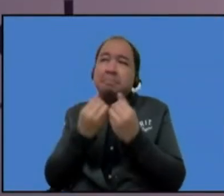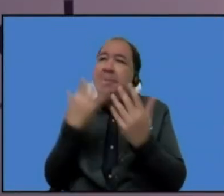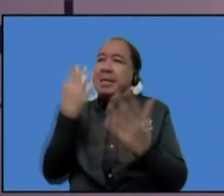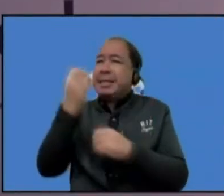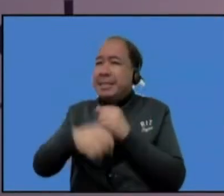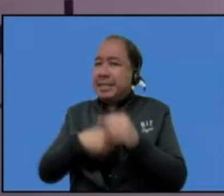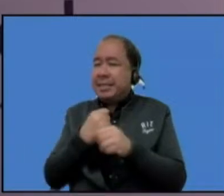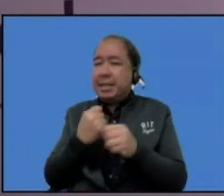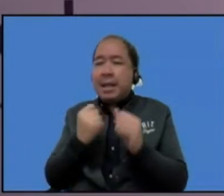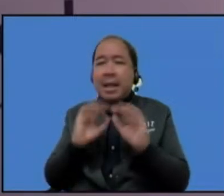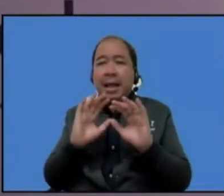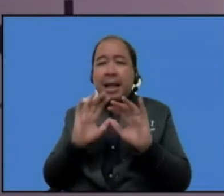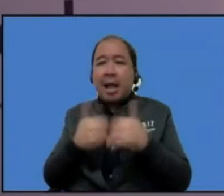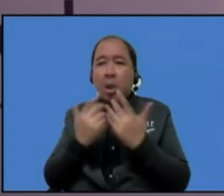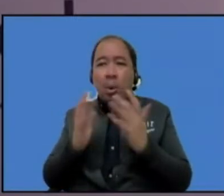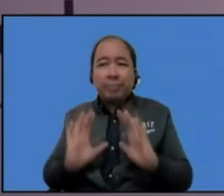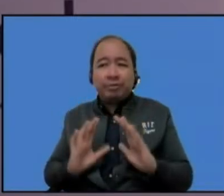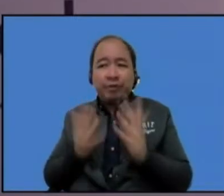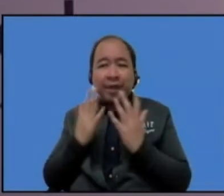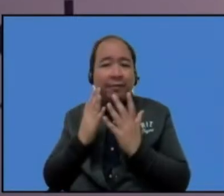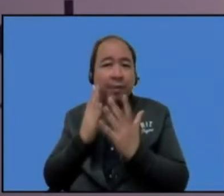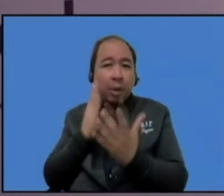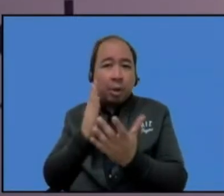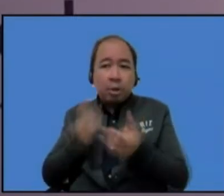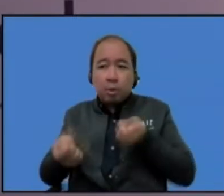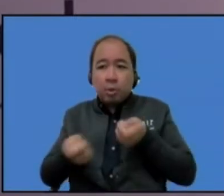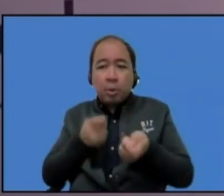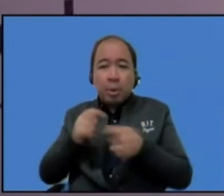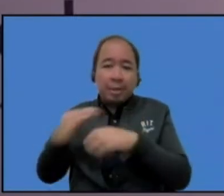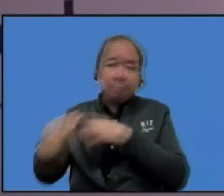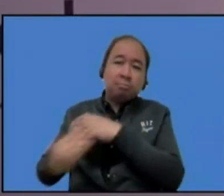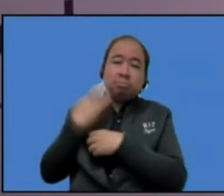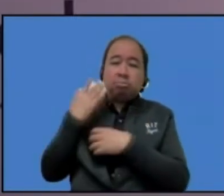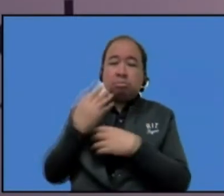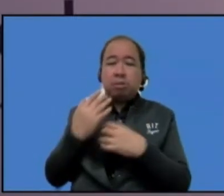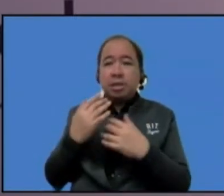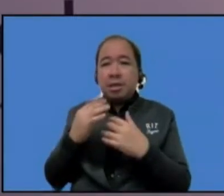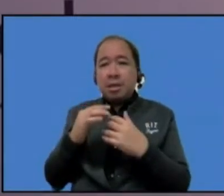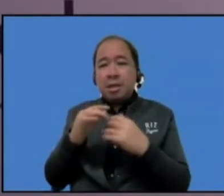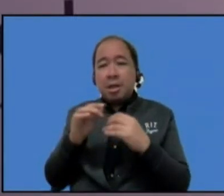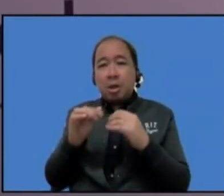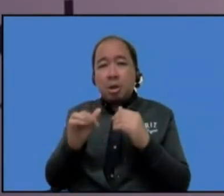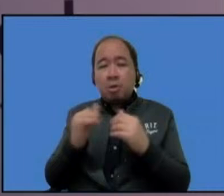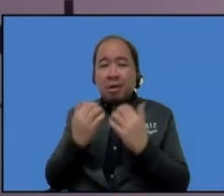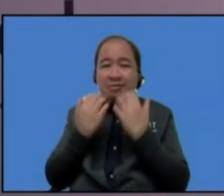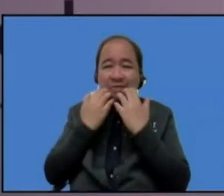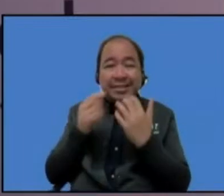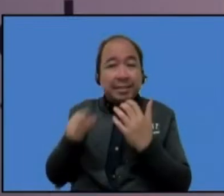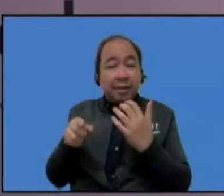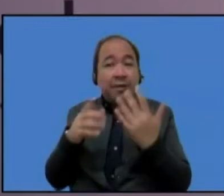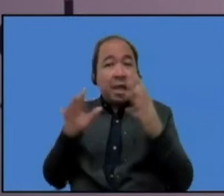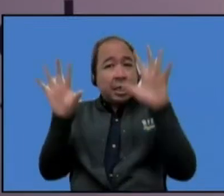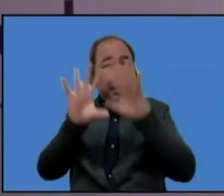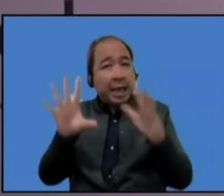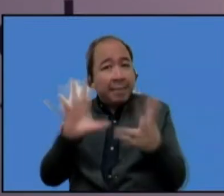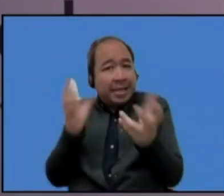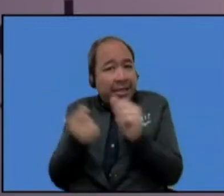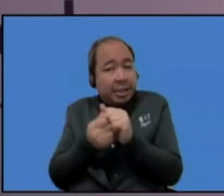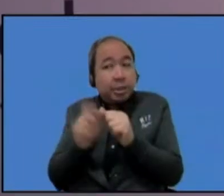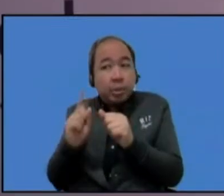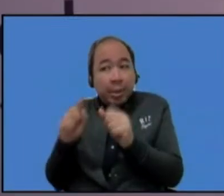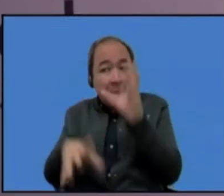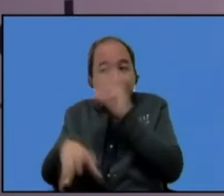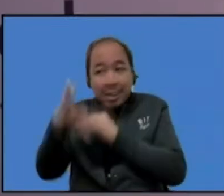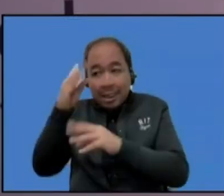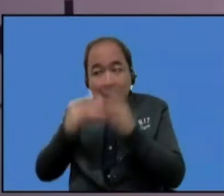cope and how to mitigate the risk of the climate change and climate adaptation. And that lessons learned can